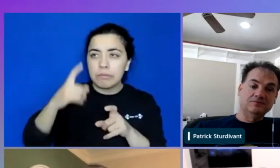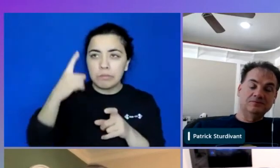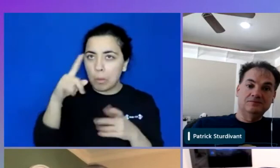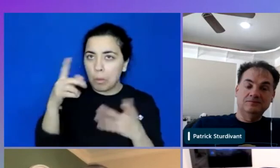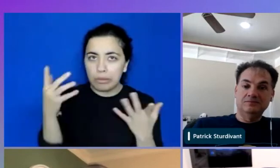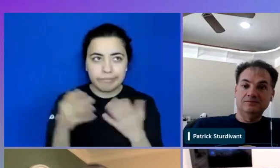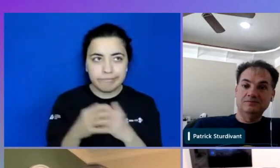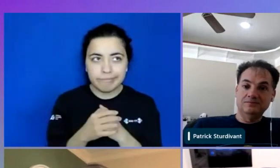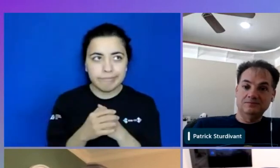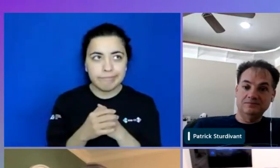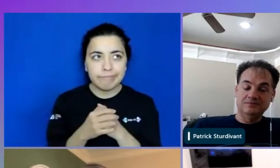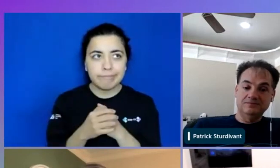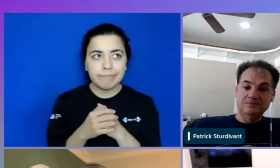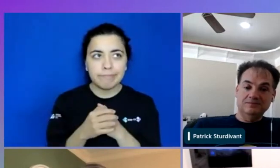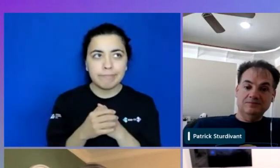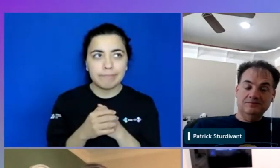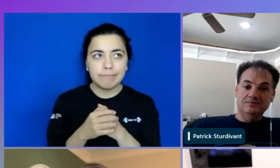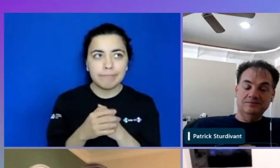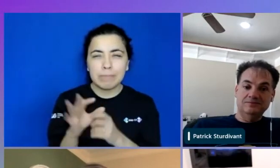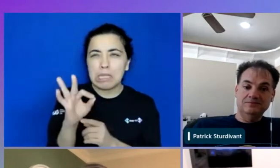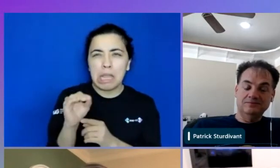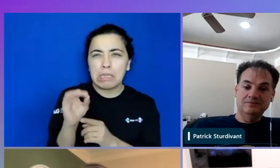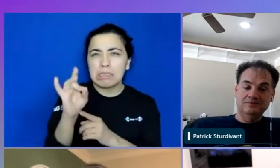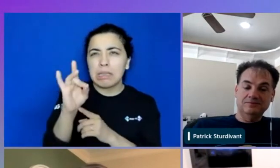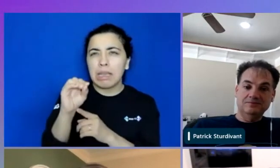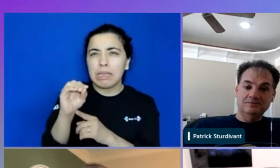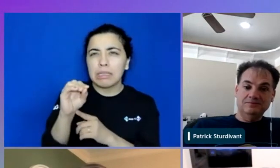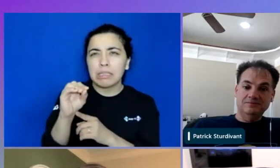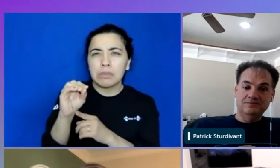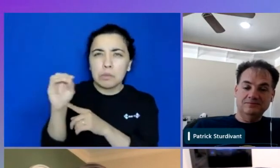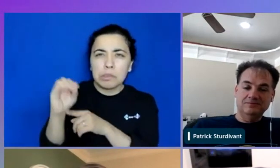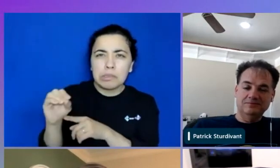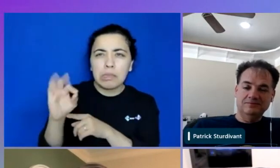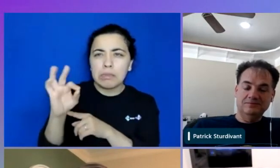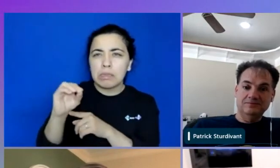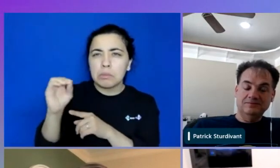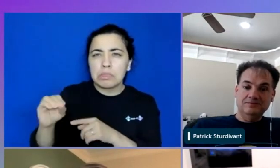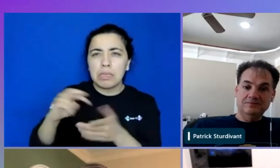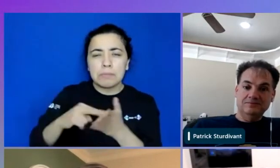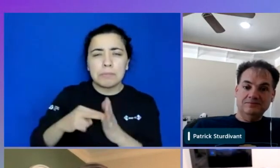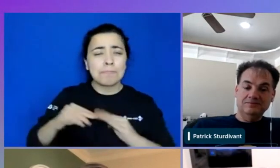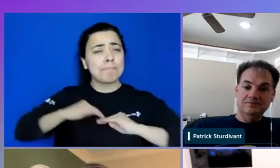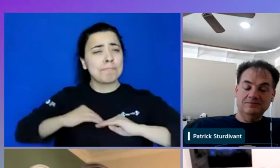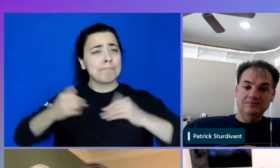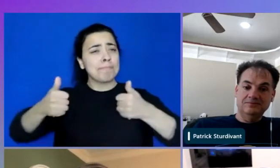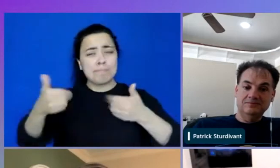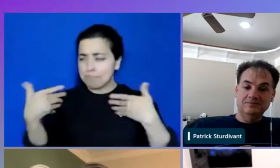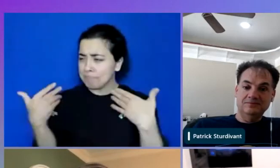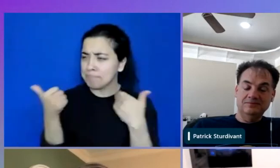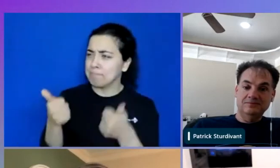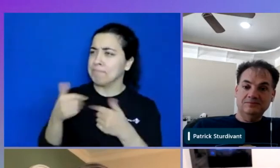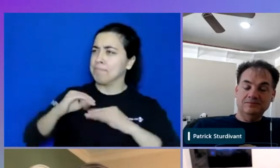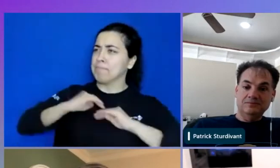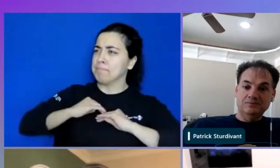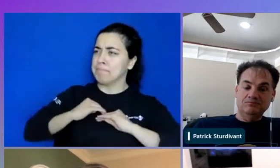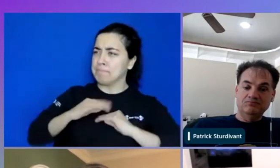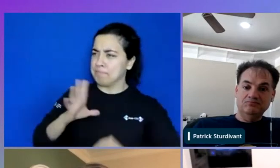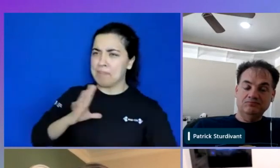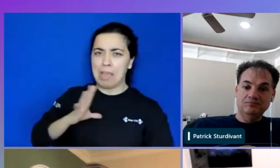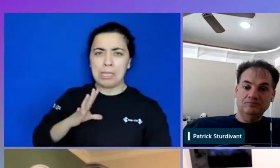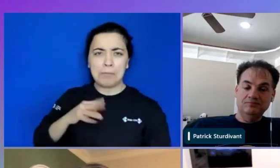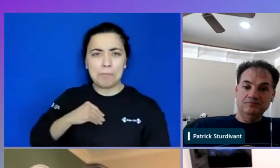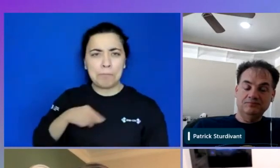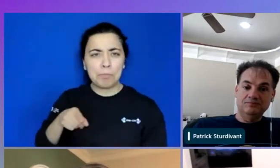is it 90 or 80, some high percentage of users, then you're good to go. But the